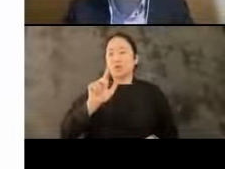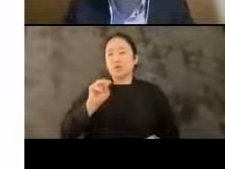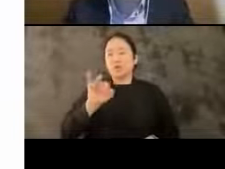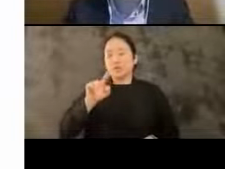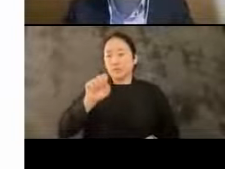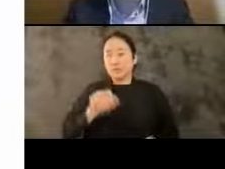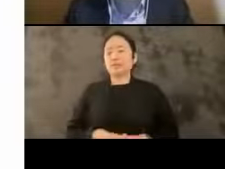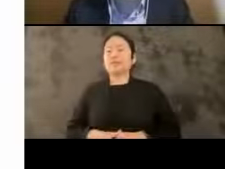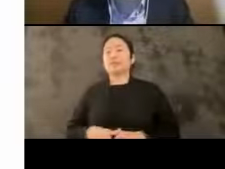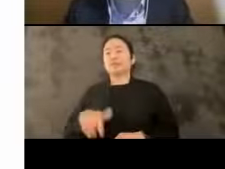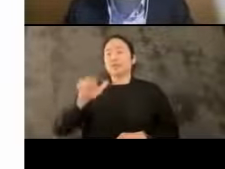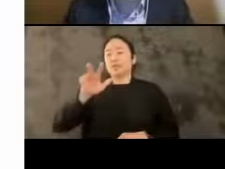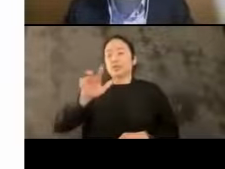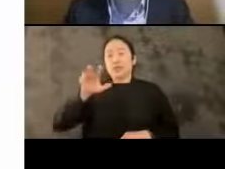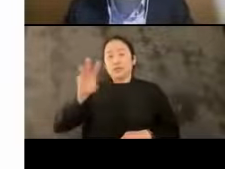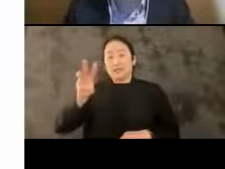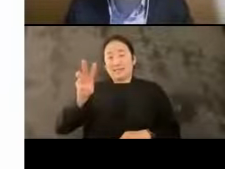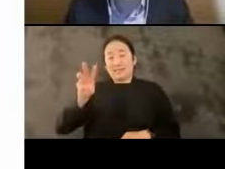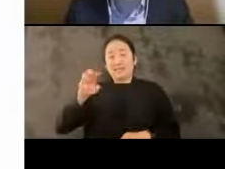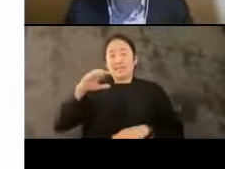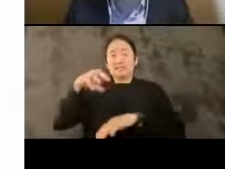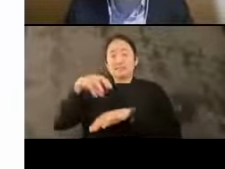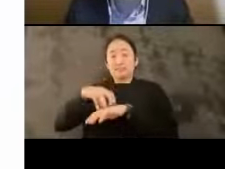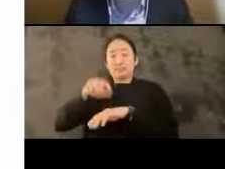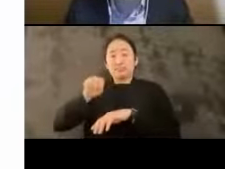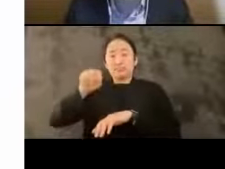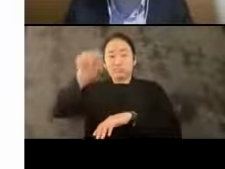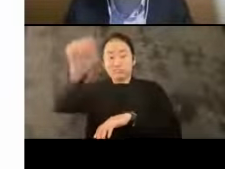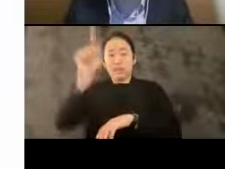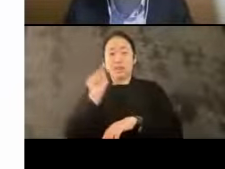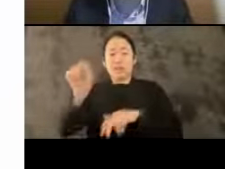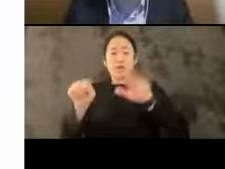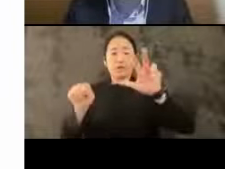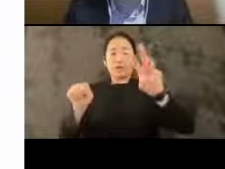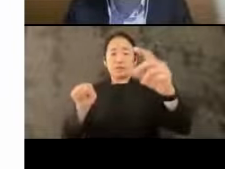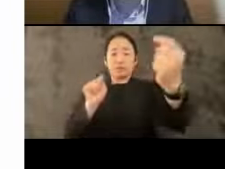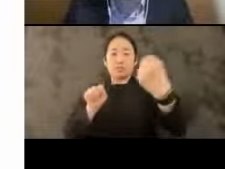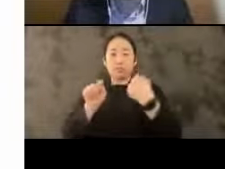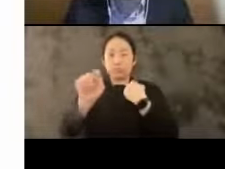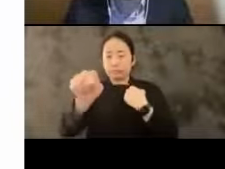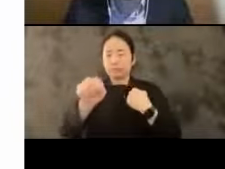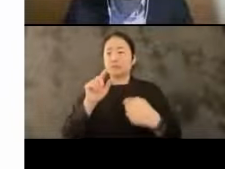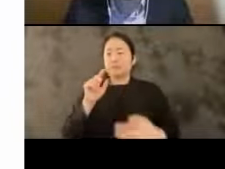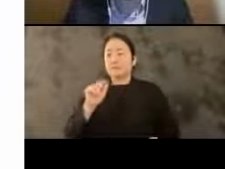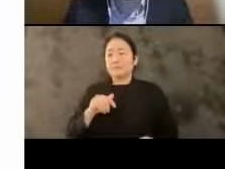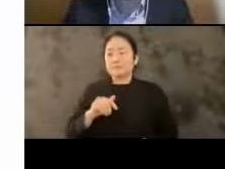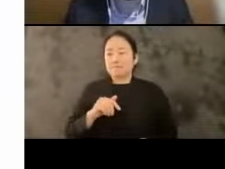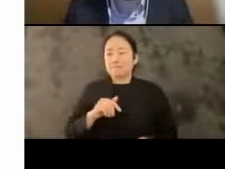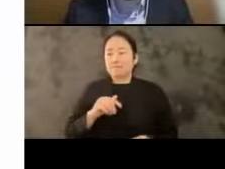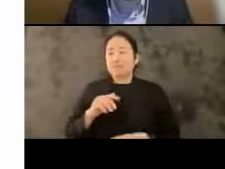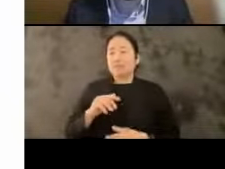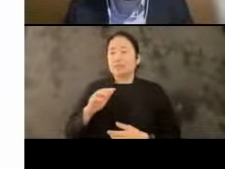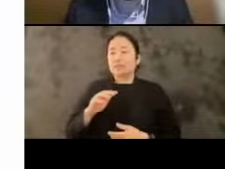pairs, so about 72 roughly stations. And we say that because there are some that don't have a pair on the other side,